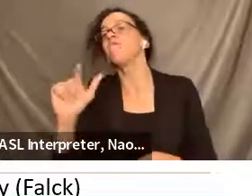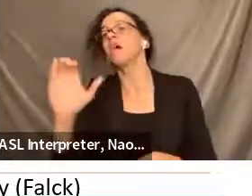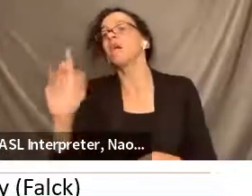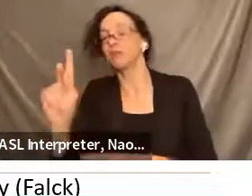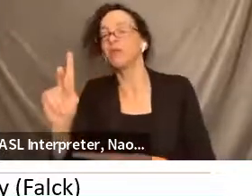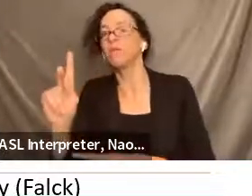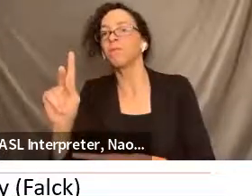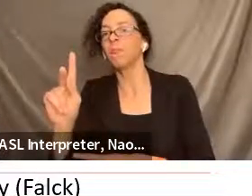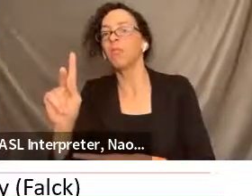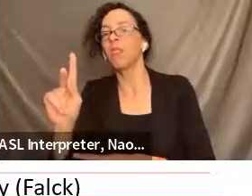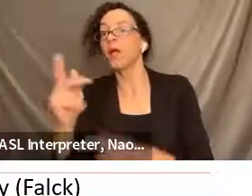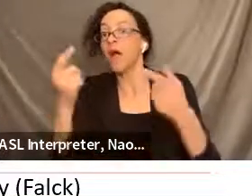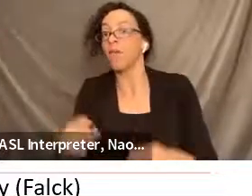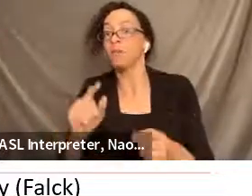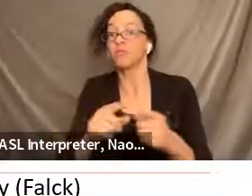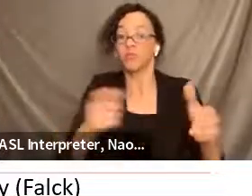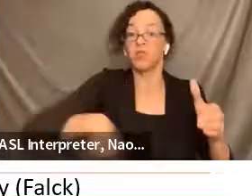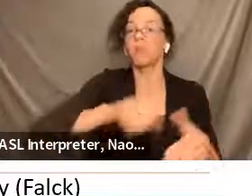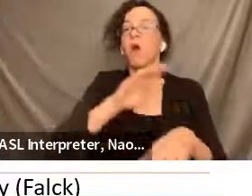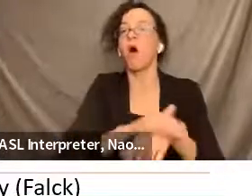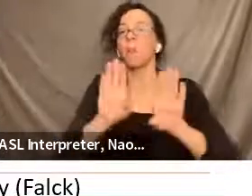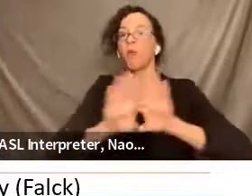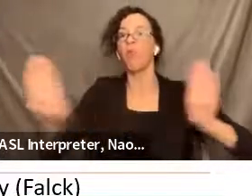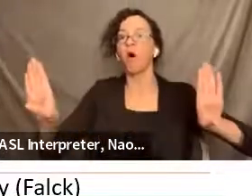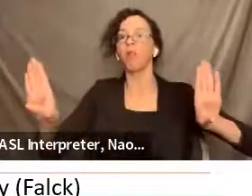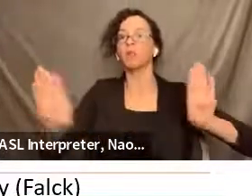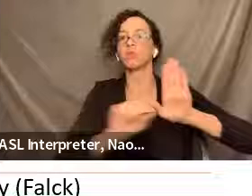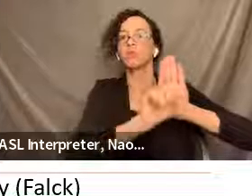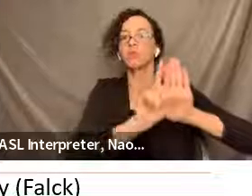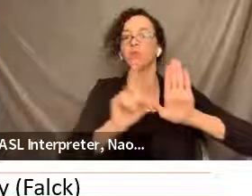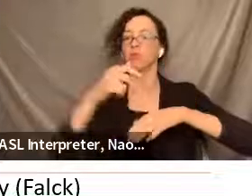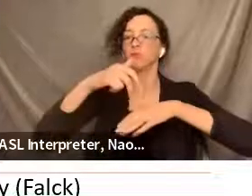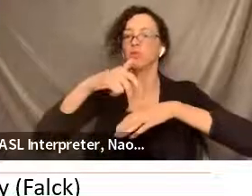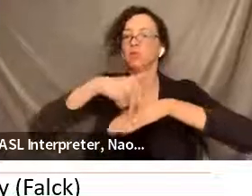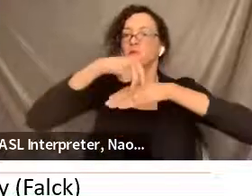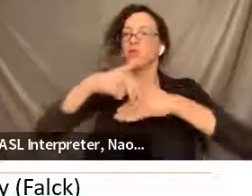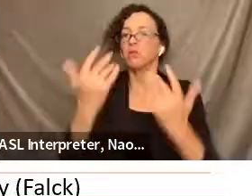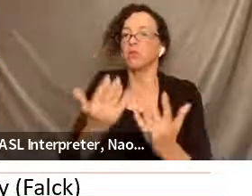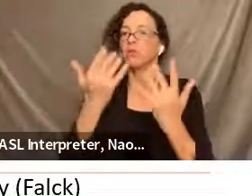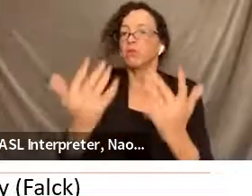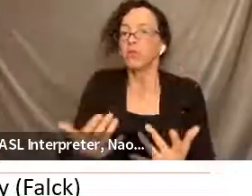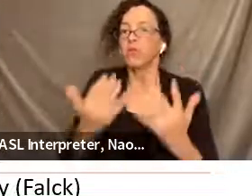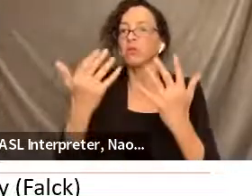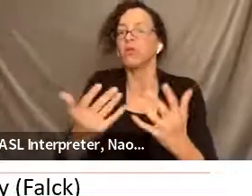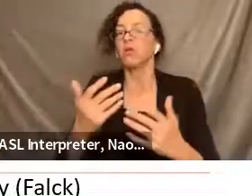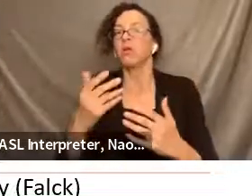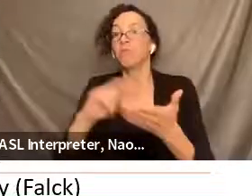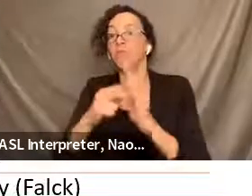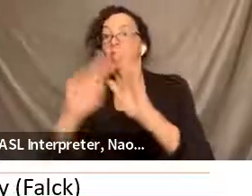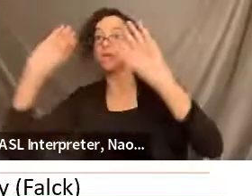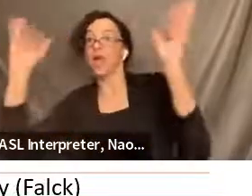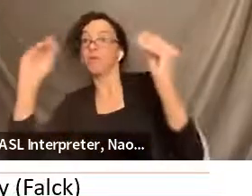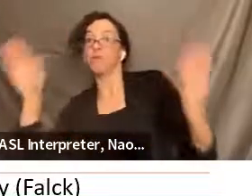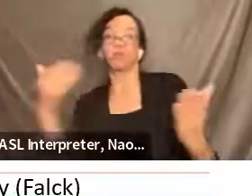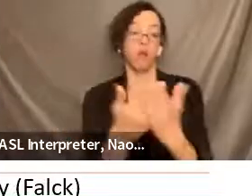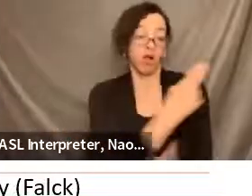call on the walls. And so it's ambulance patient offload times become extended. And that means that they can't go